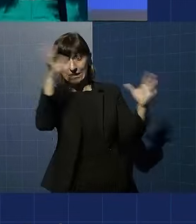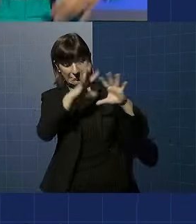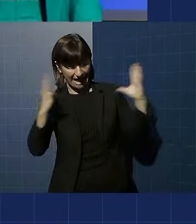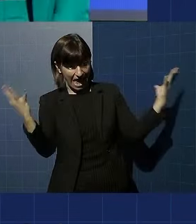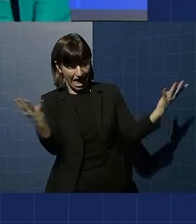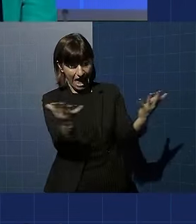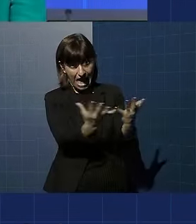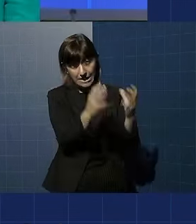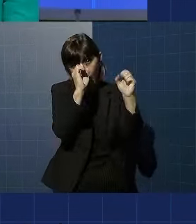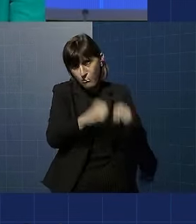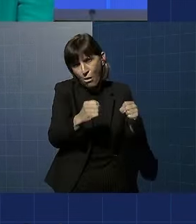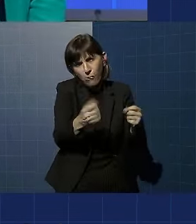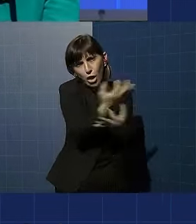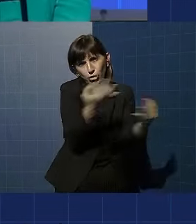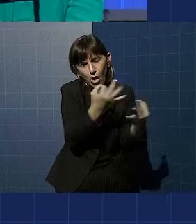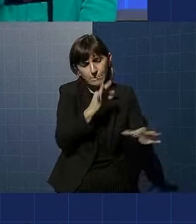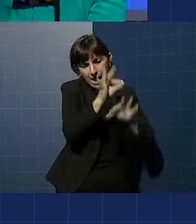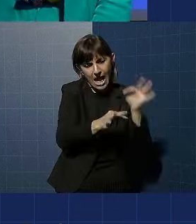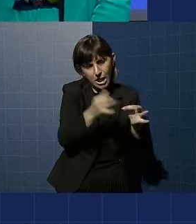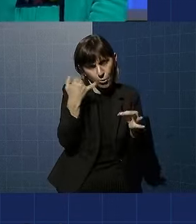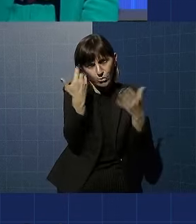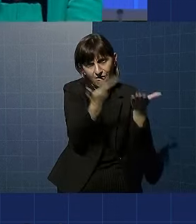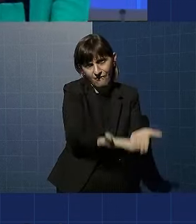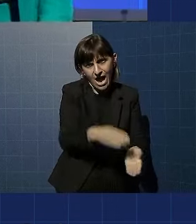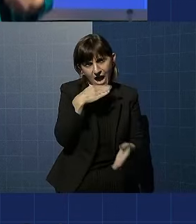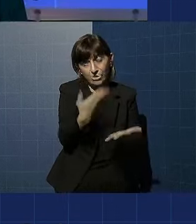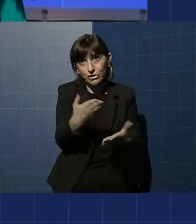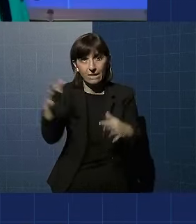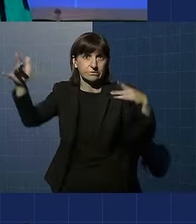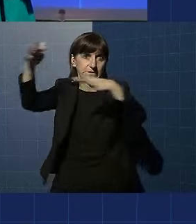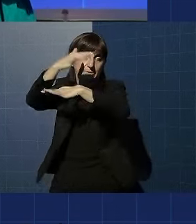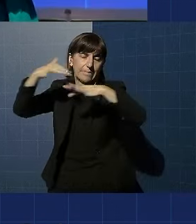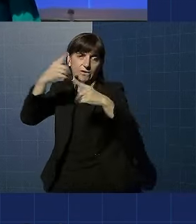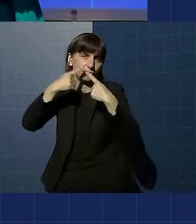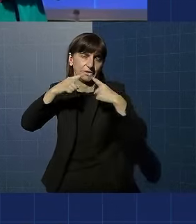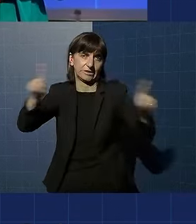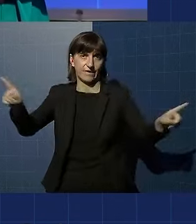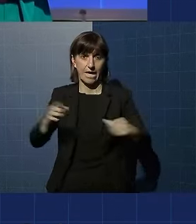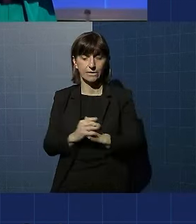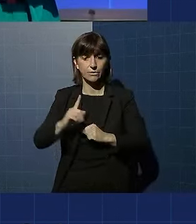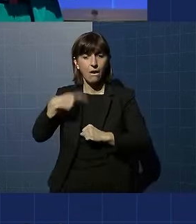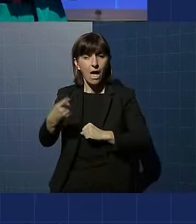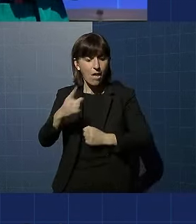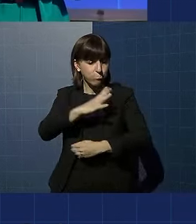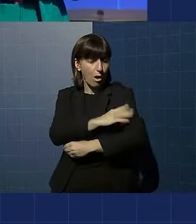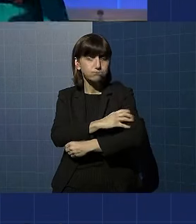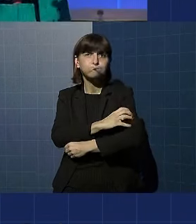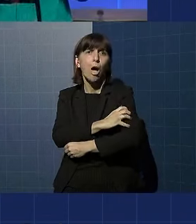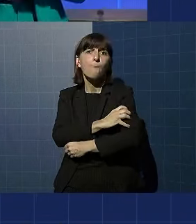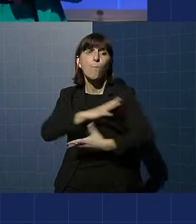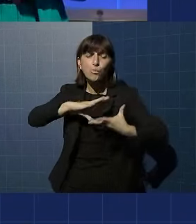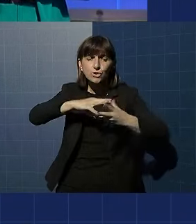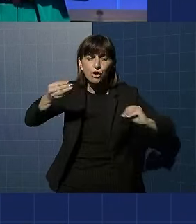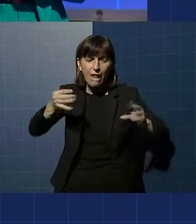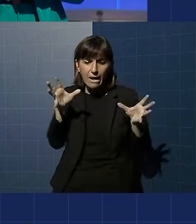We have muscle atrophy. What does that mean? So the muscles will become much smaller. They will become less strong. So they